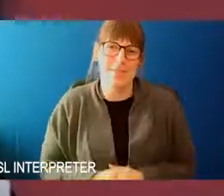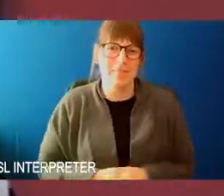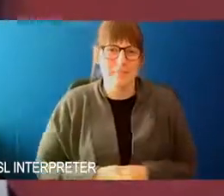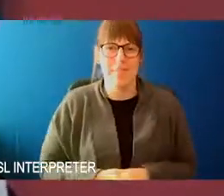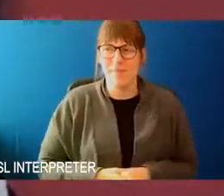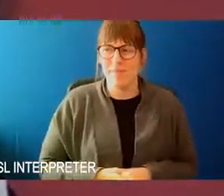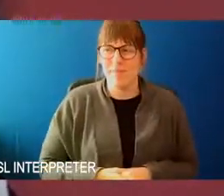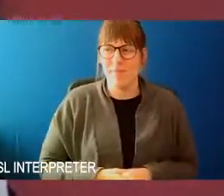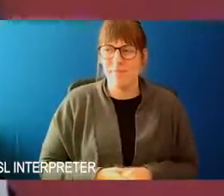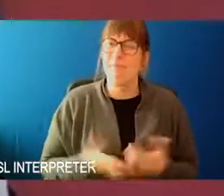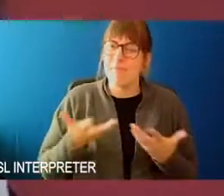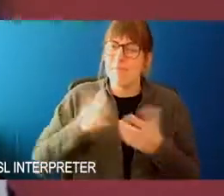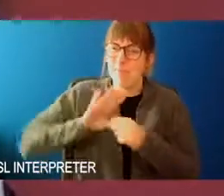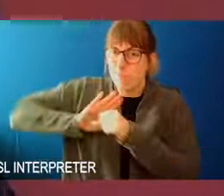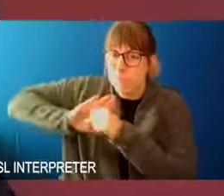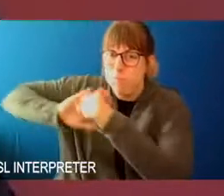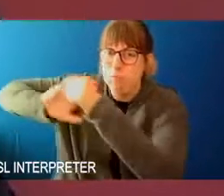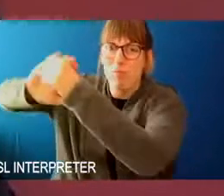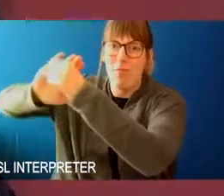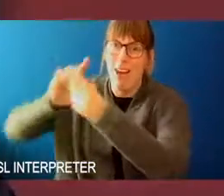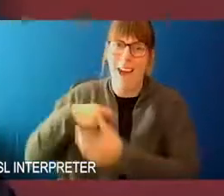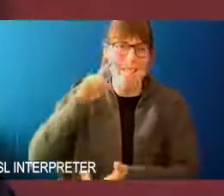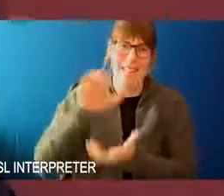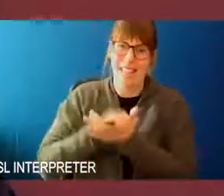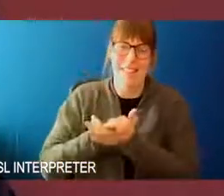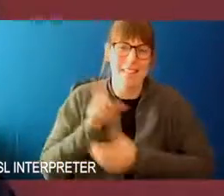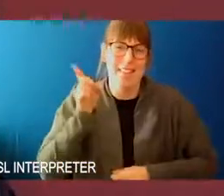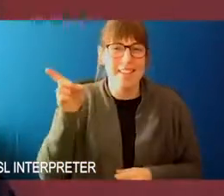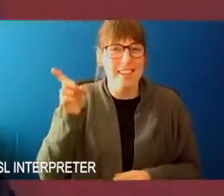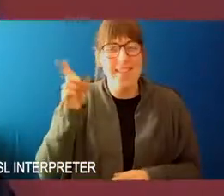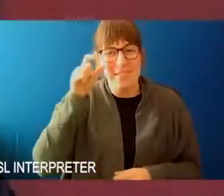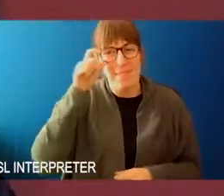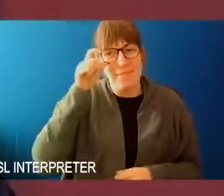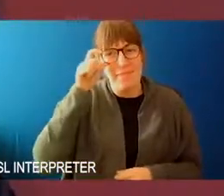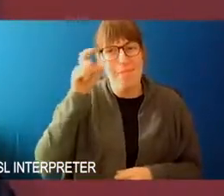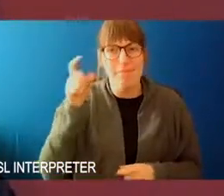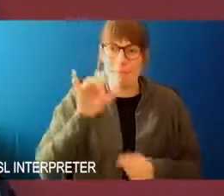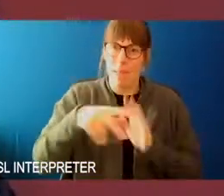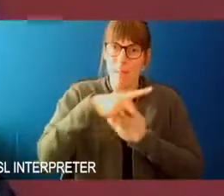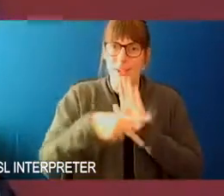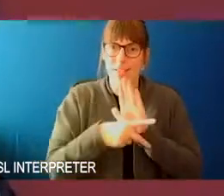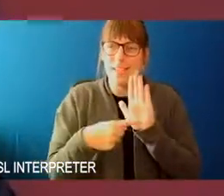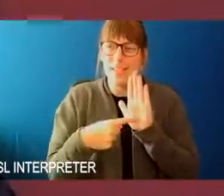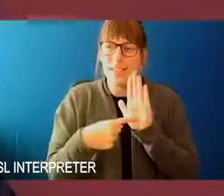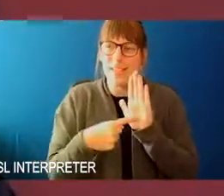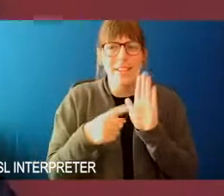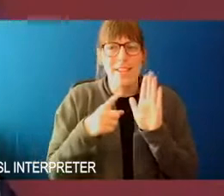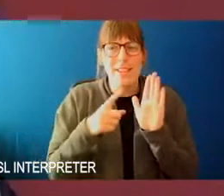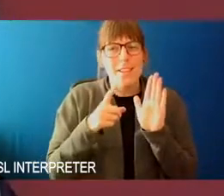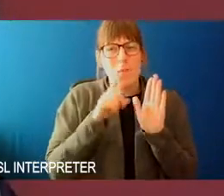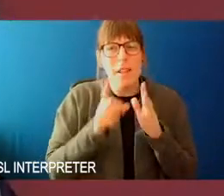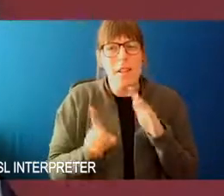investigating internally how they might change this. With enough pressure, I fully believe